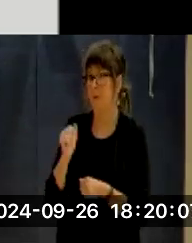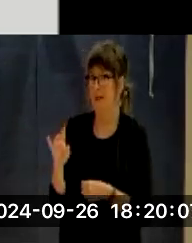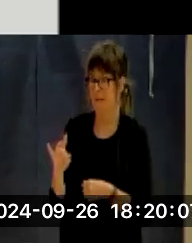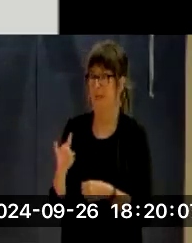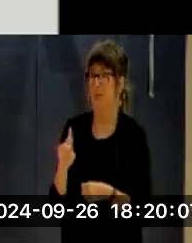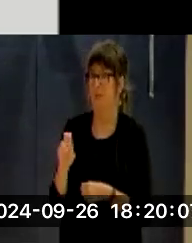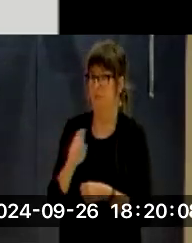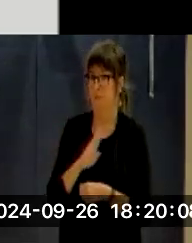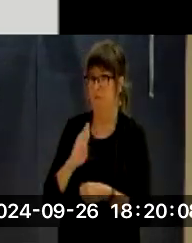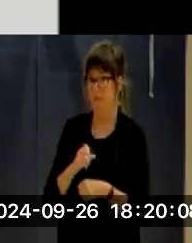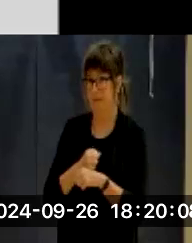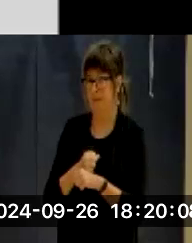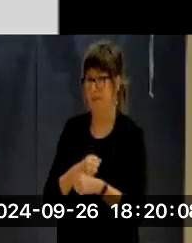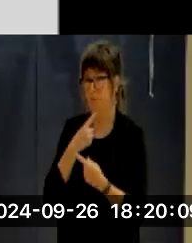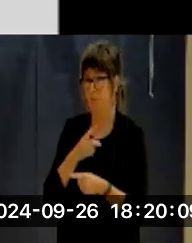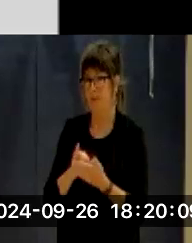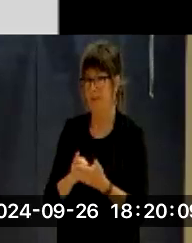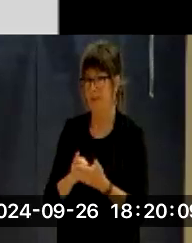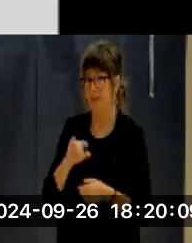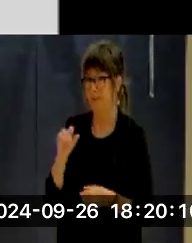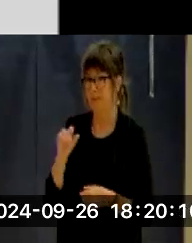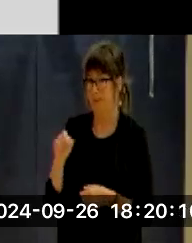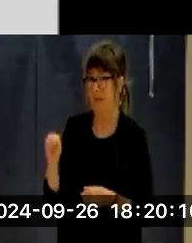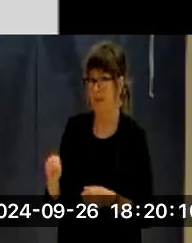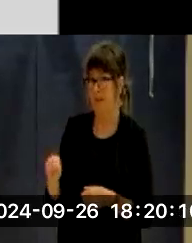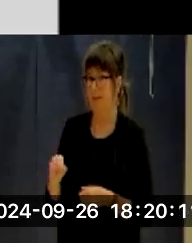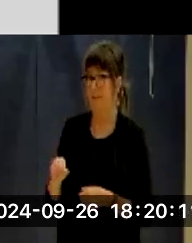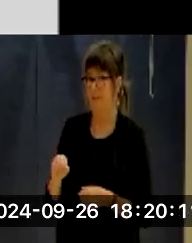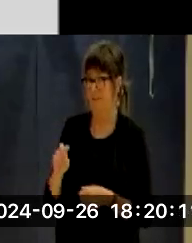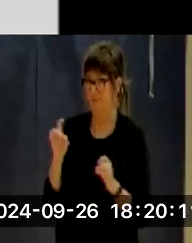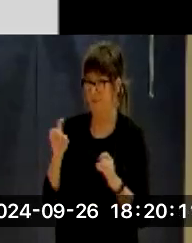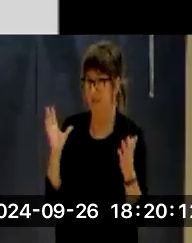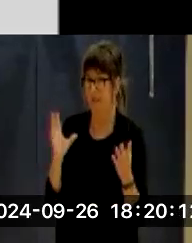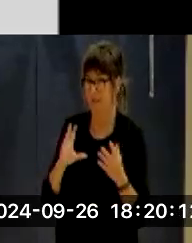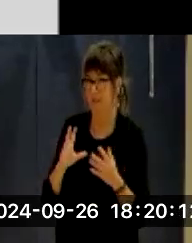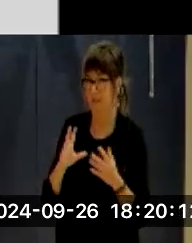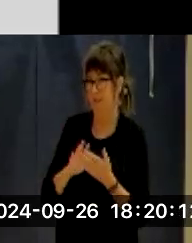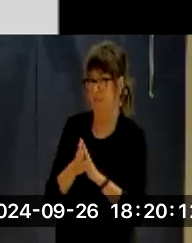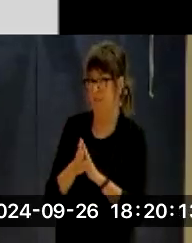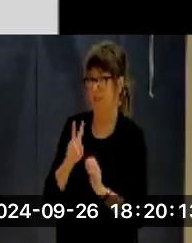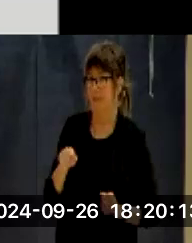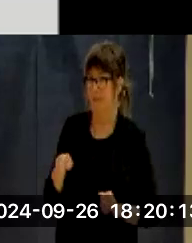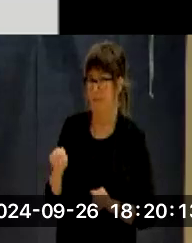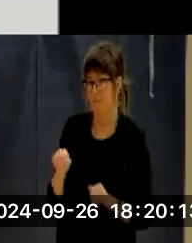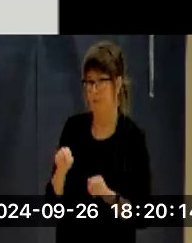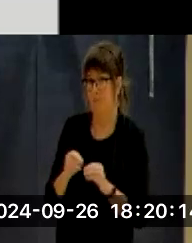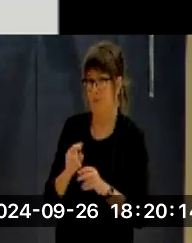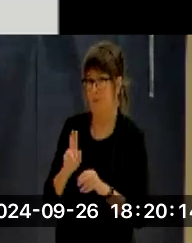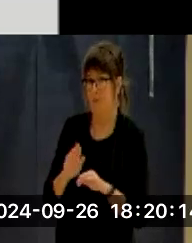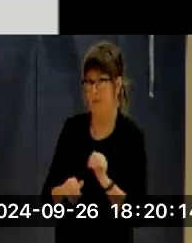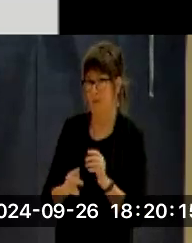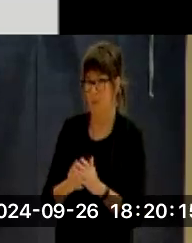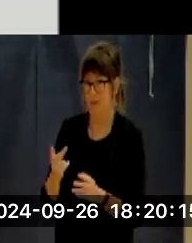people with disabilities had a rate of violent victimization more than twice as high as for people without